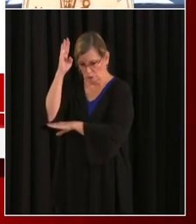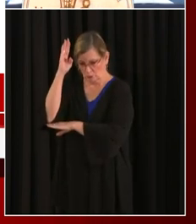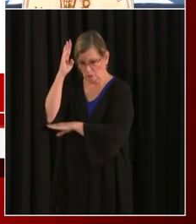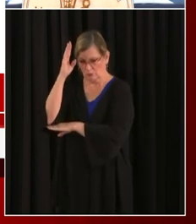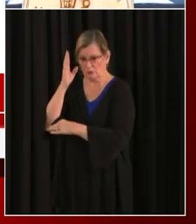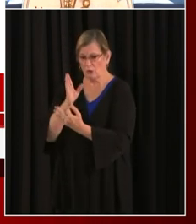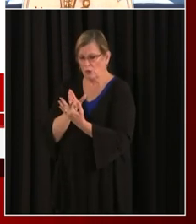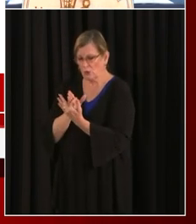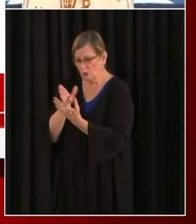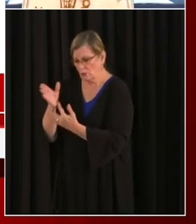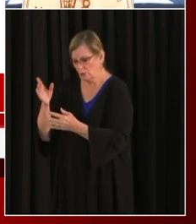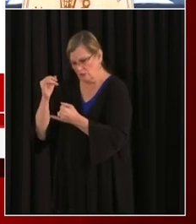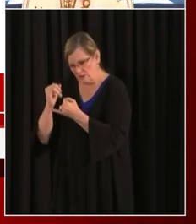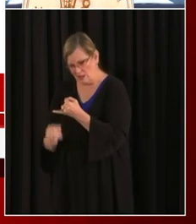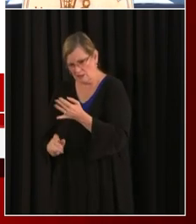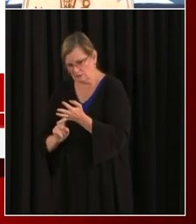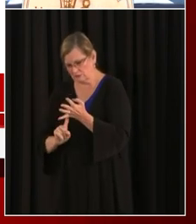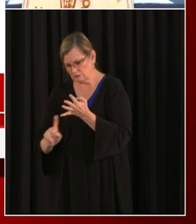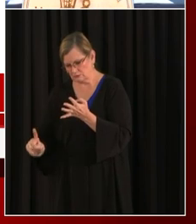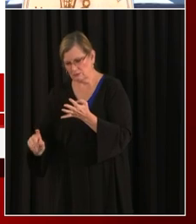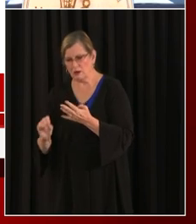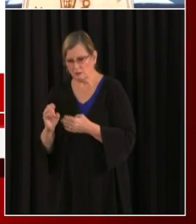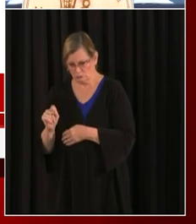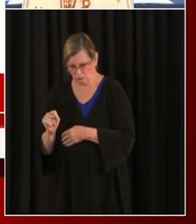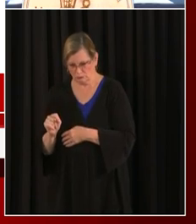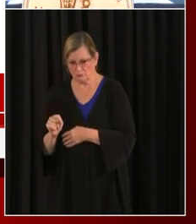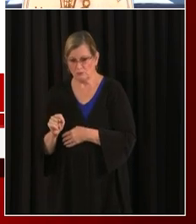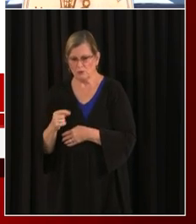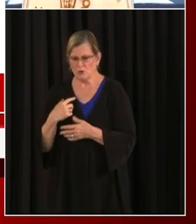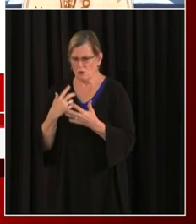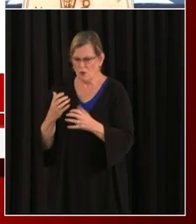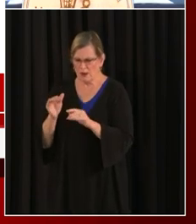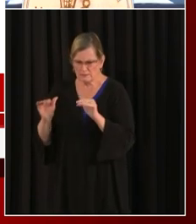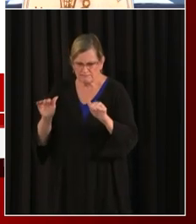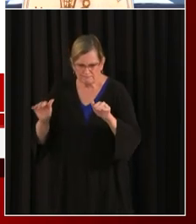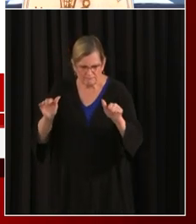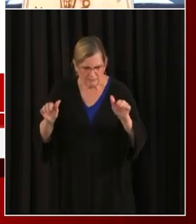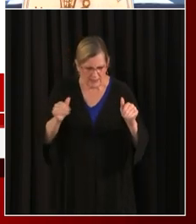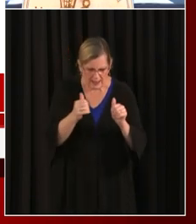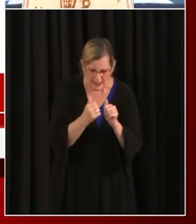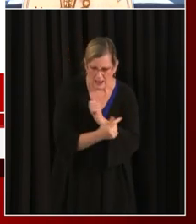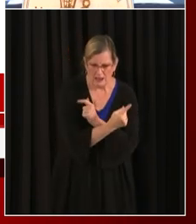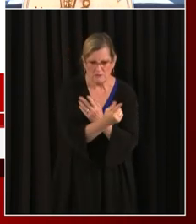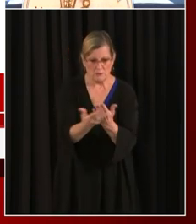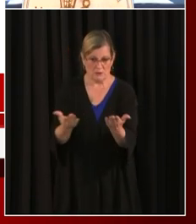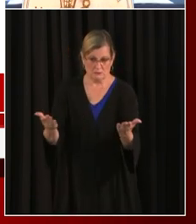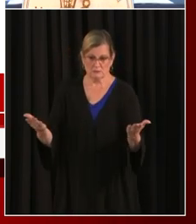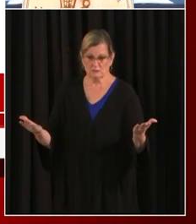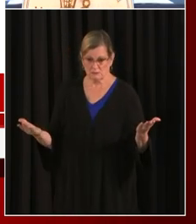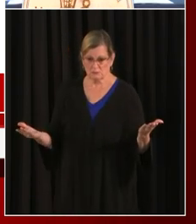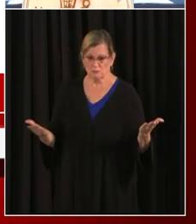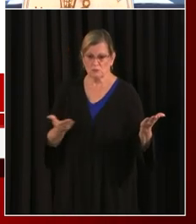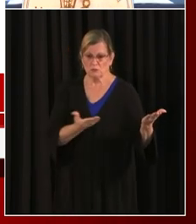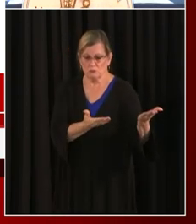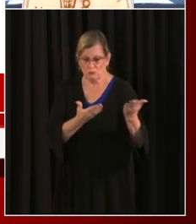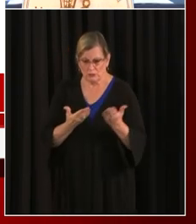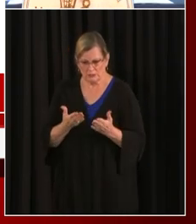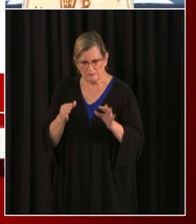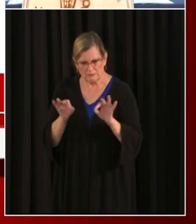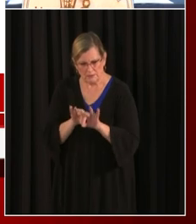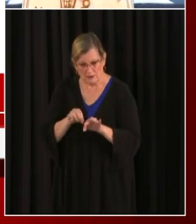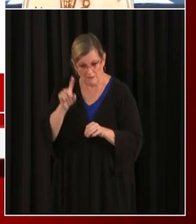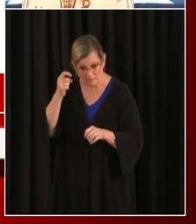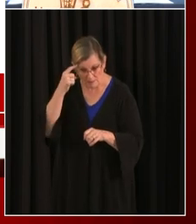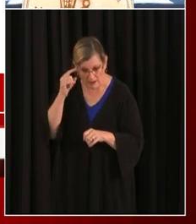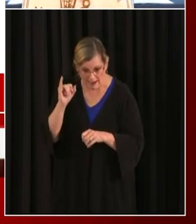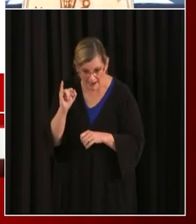of October. And we would like to remind everybody to to bring your ID as well as